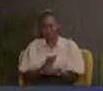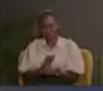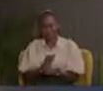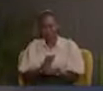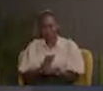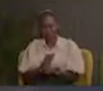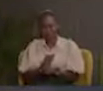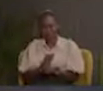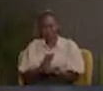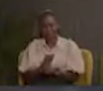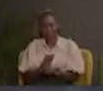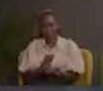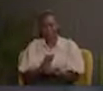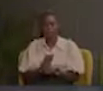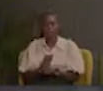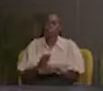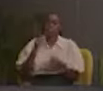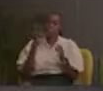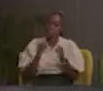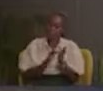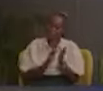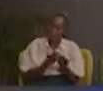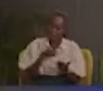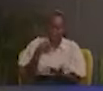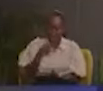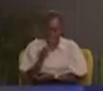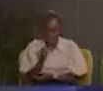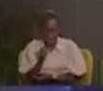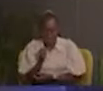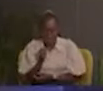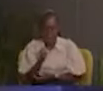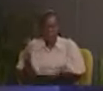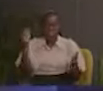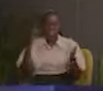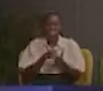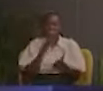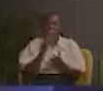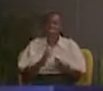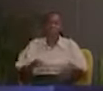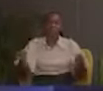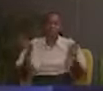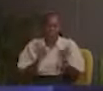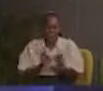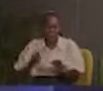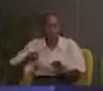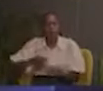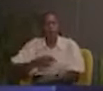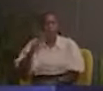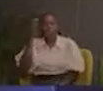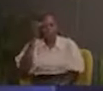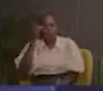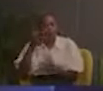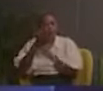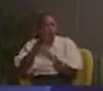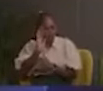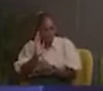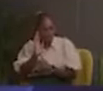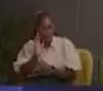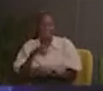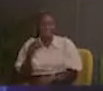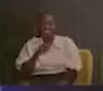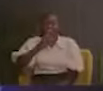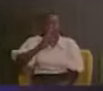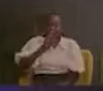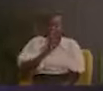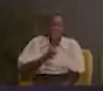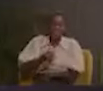Are we together now? So the Bible says that it is important that we know God. In fact, the real